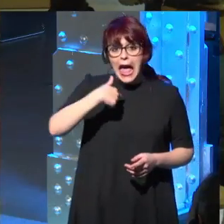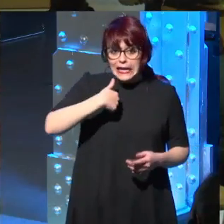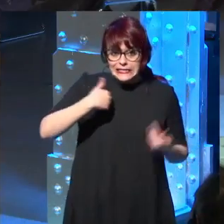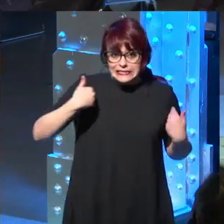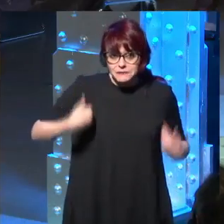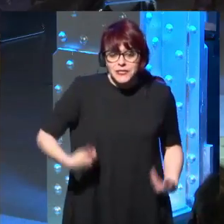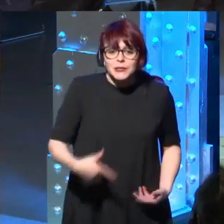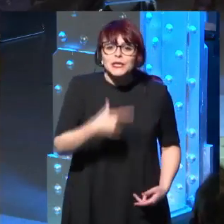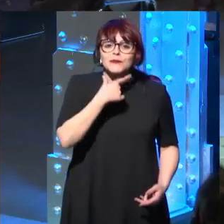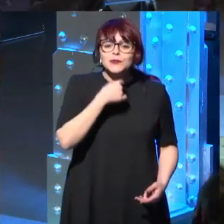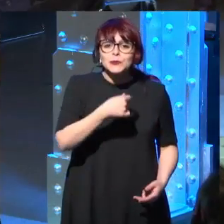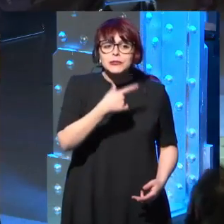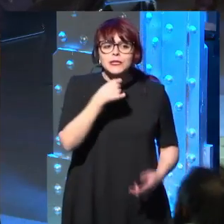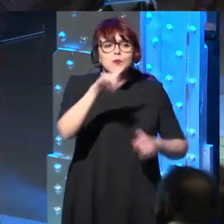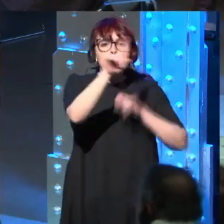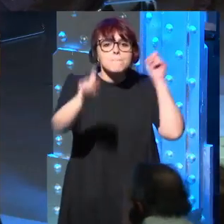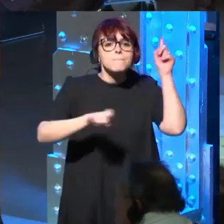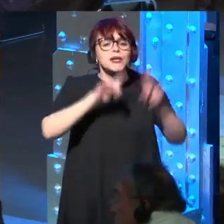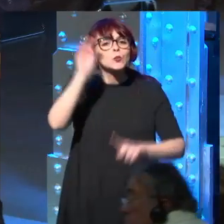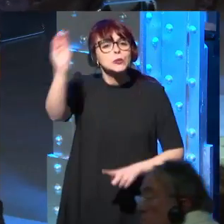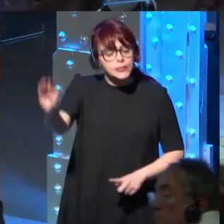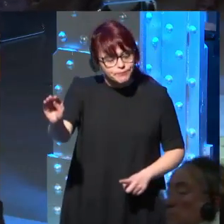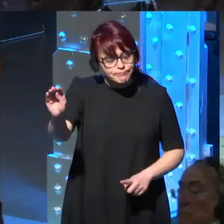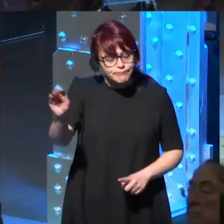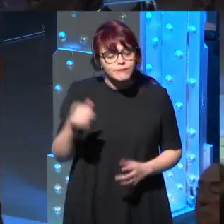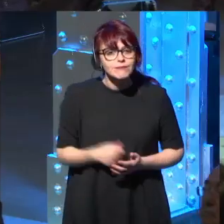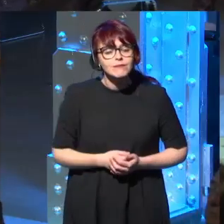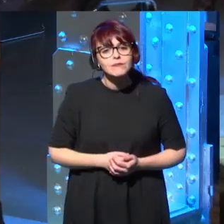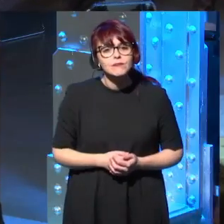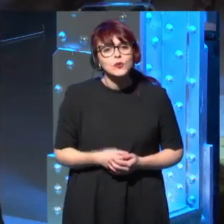Orhan, I would like to ask you a question.